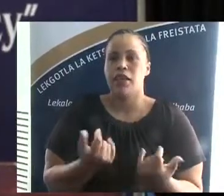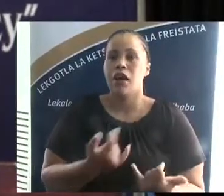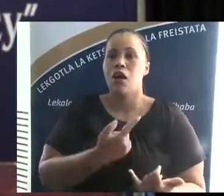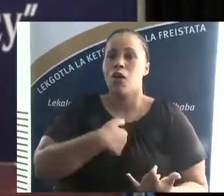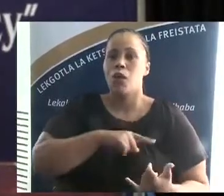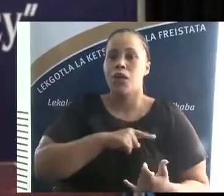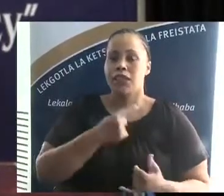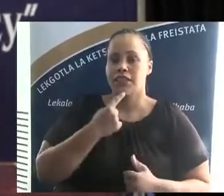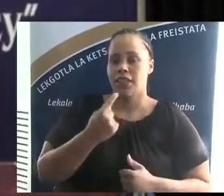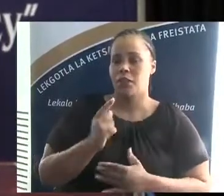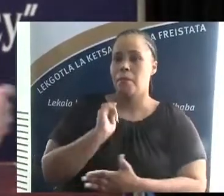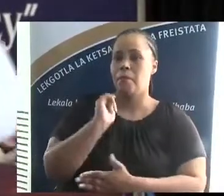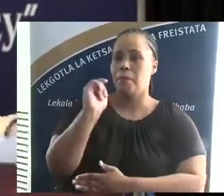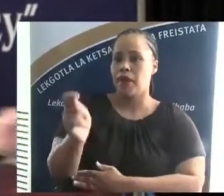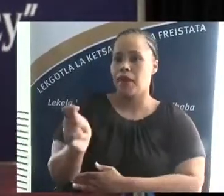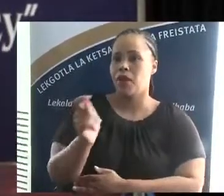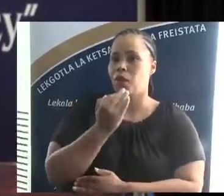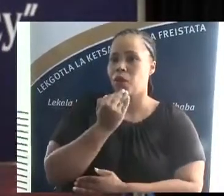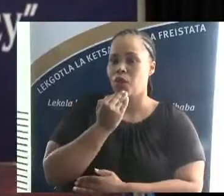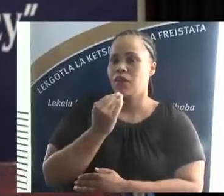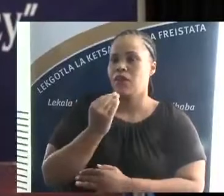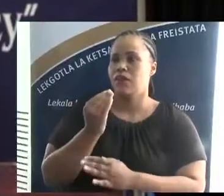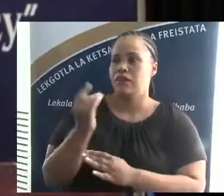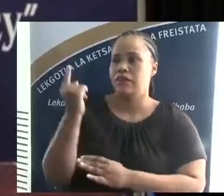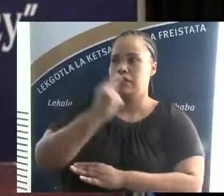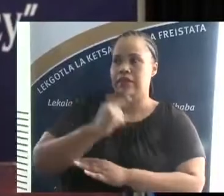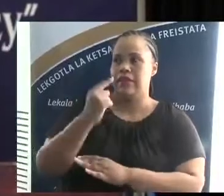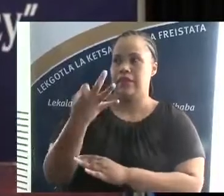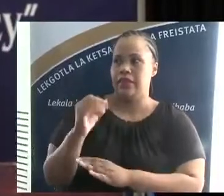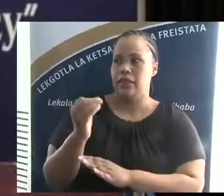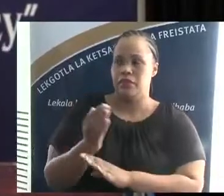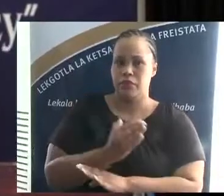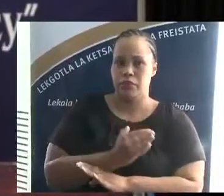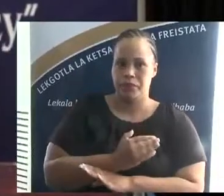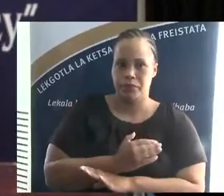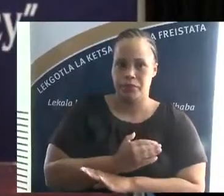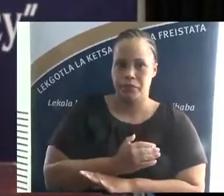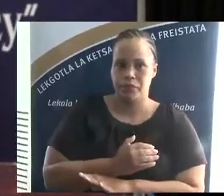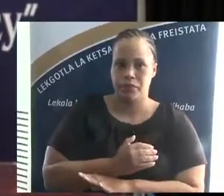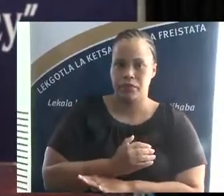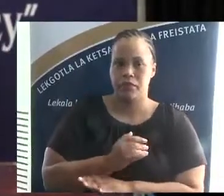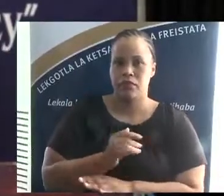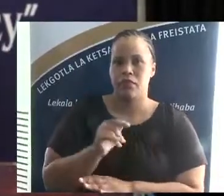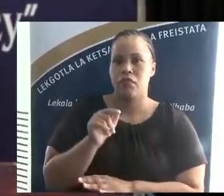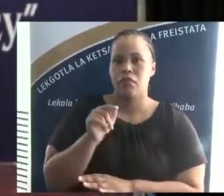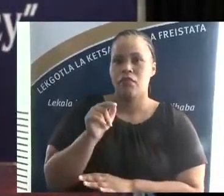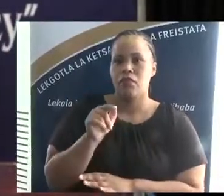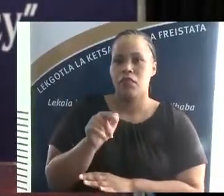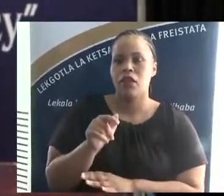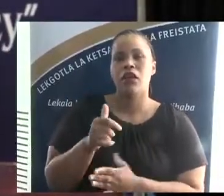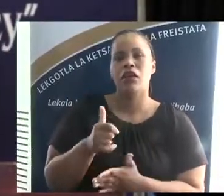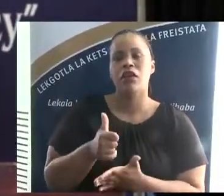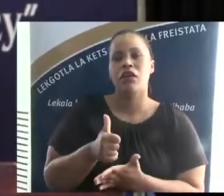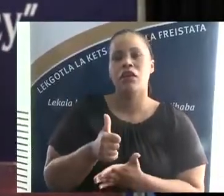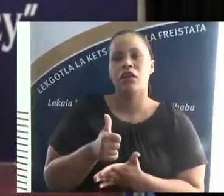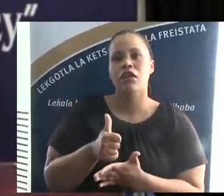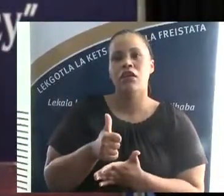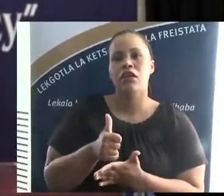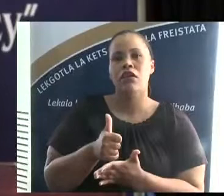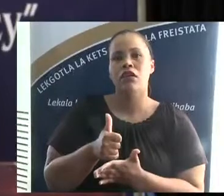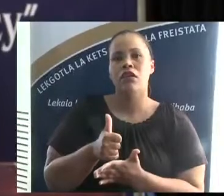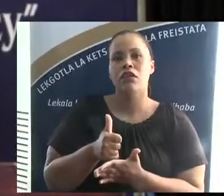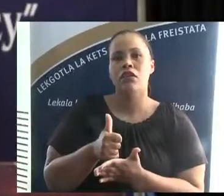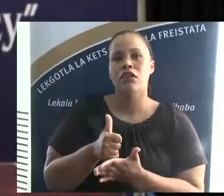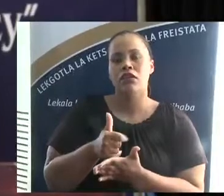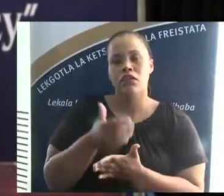payments. We continue to invest in excess cash on short-term periods to generate an additional revenue in the form